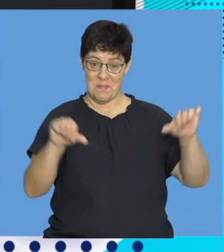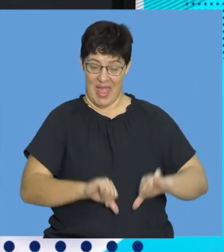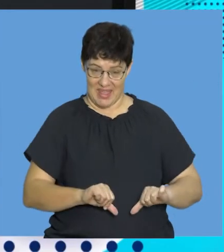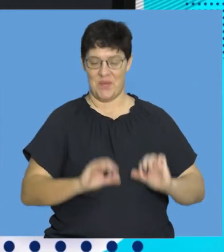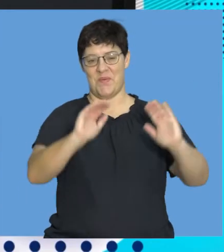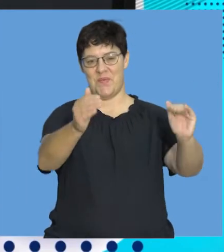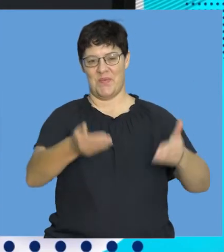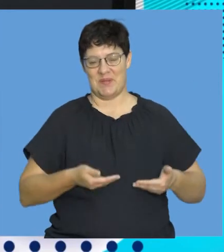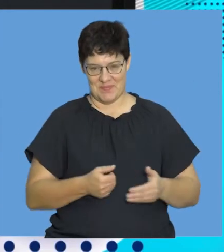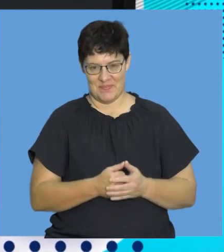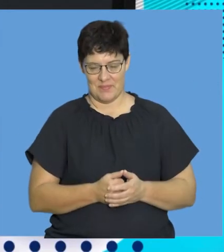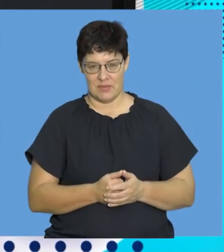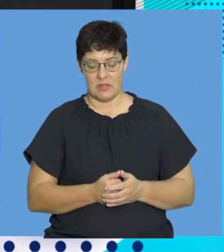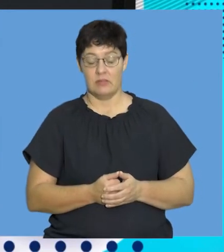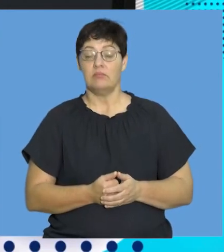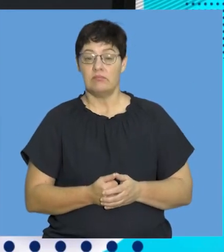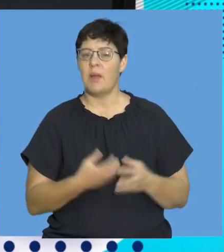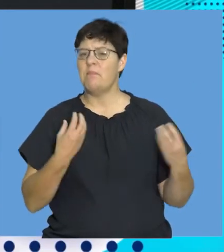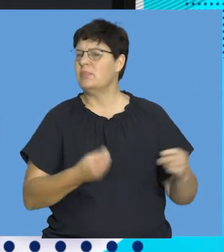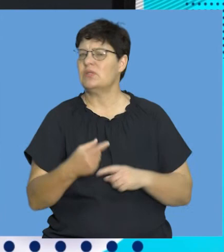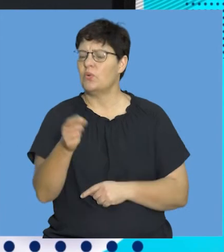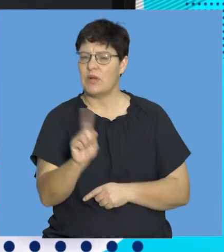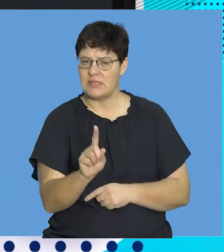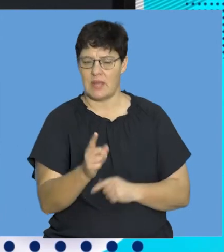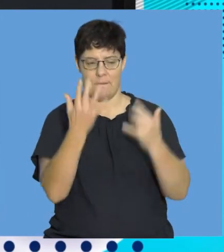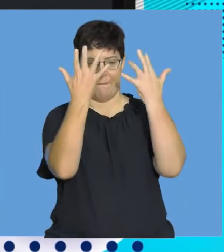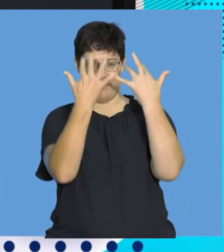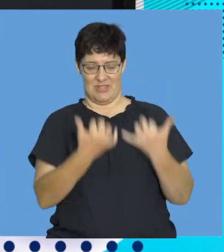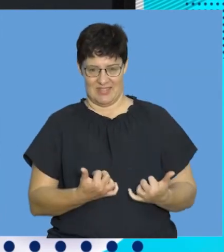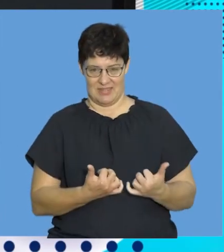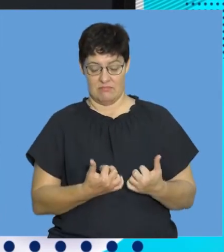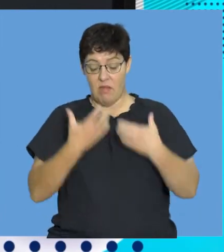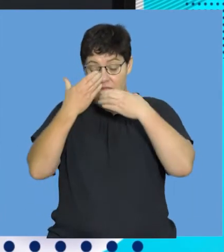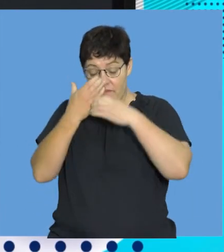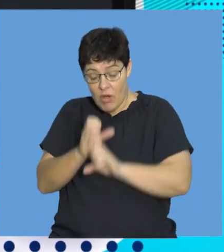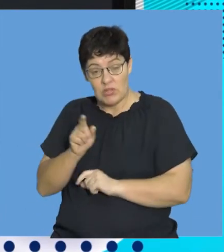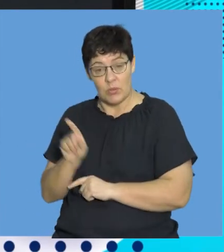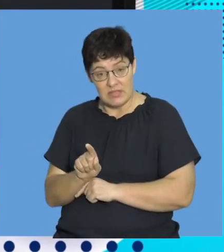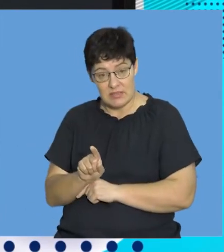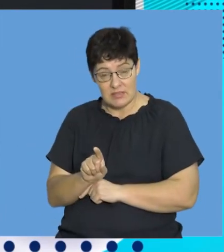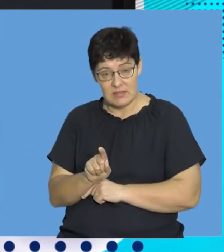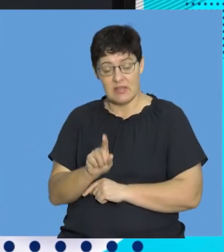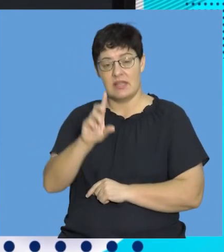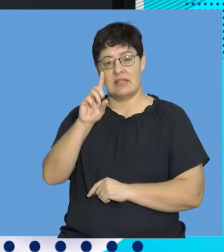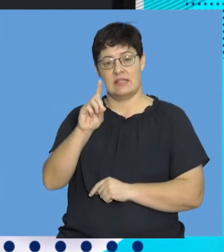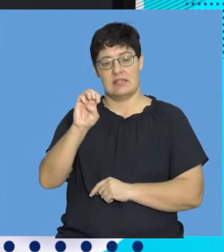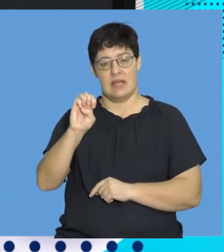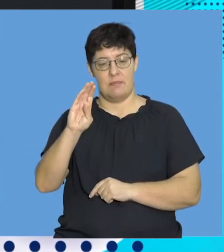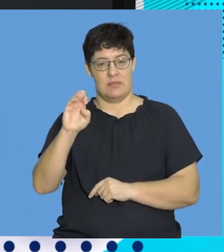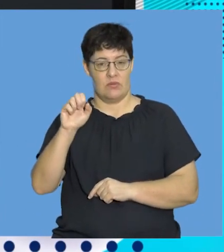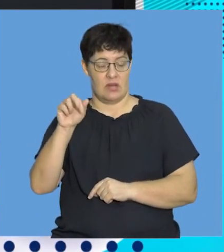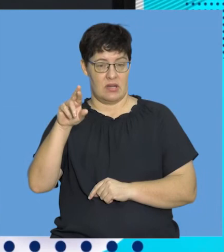Welcome back, Accounting Boffins. Guys, we're busy with budgets. Our emphasis is the